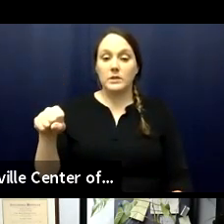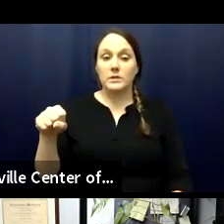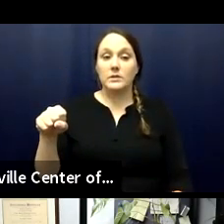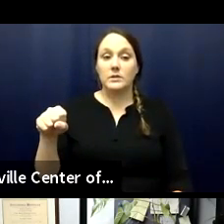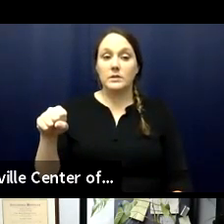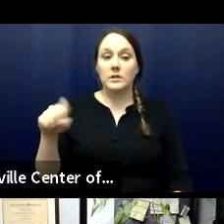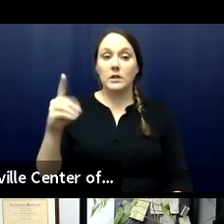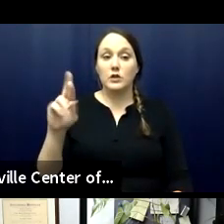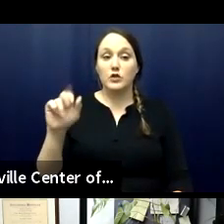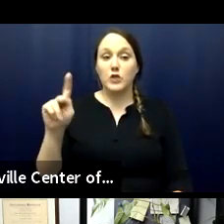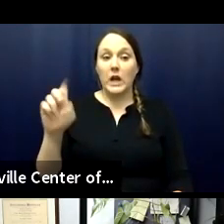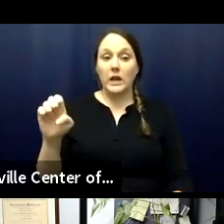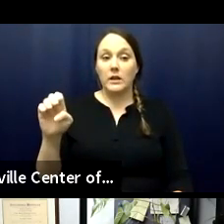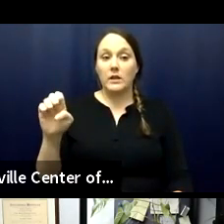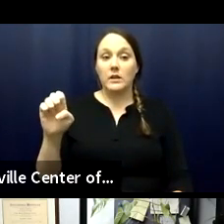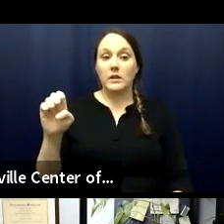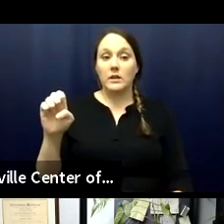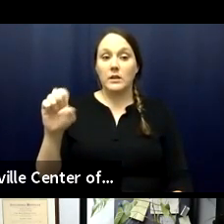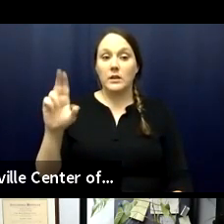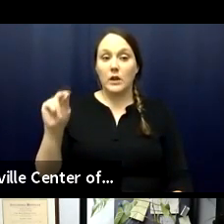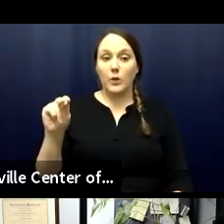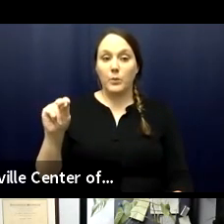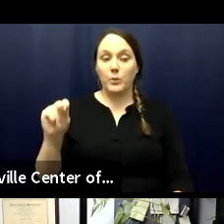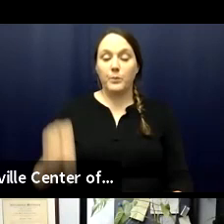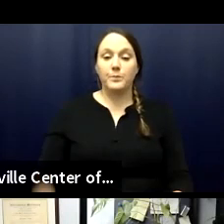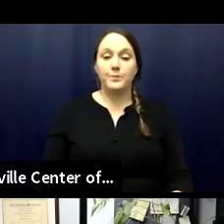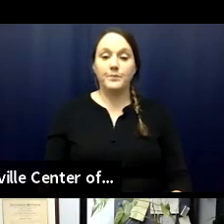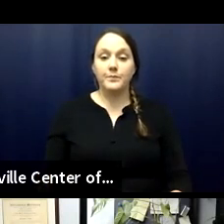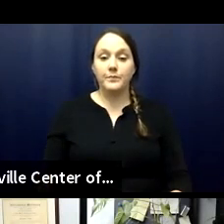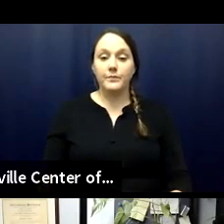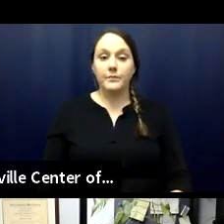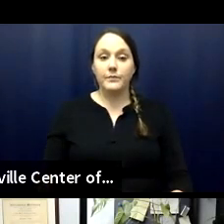And Dr. Drake? No.